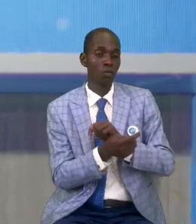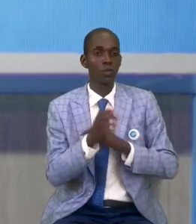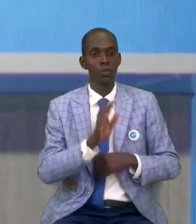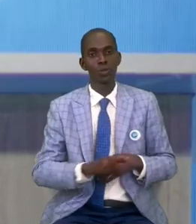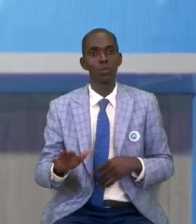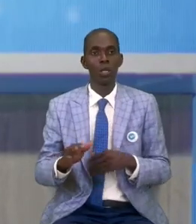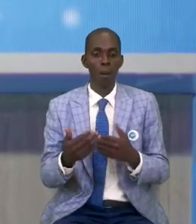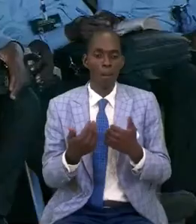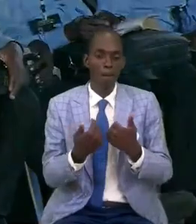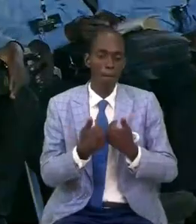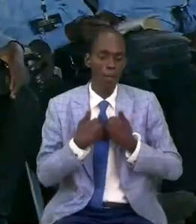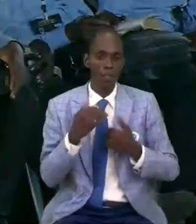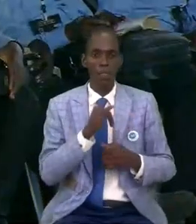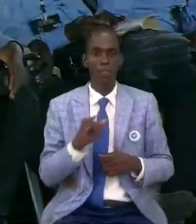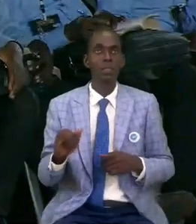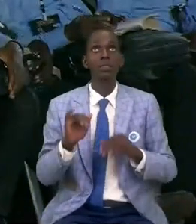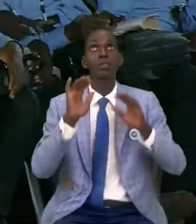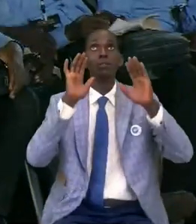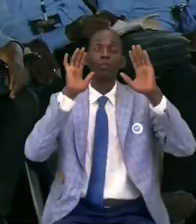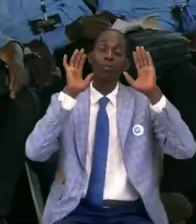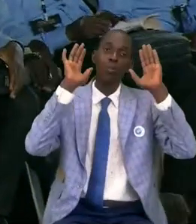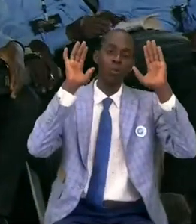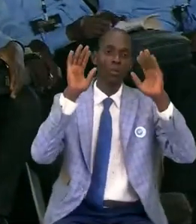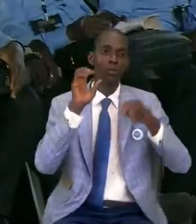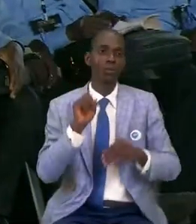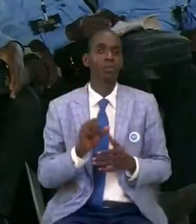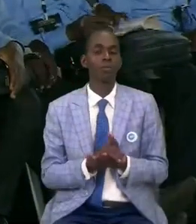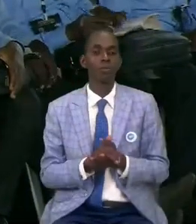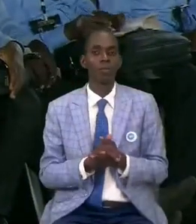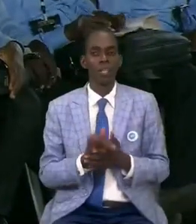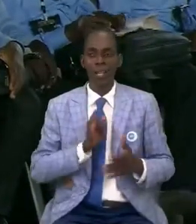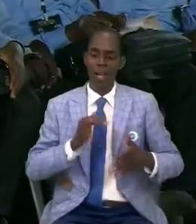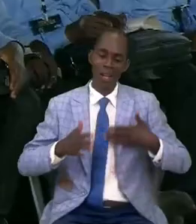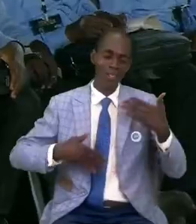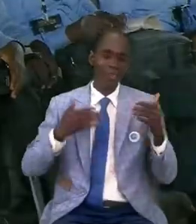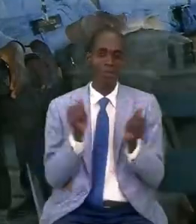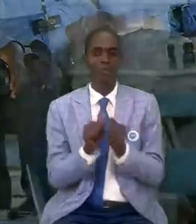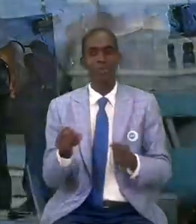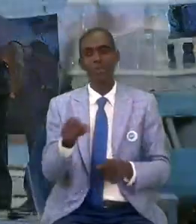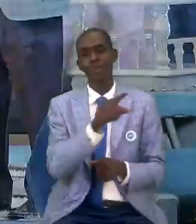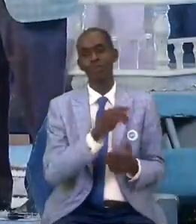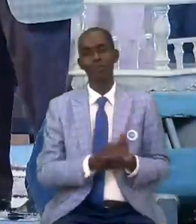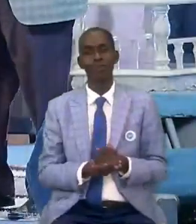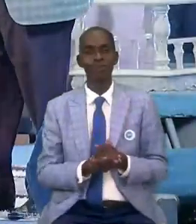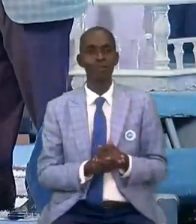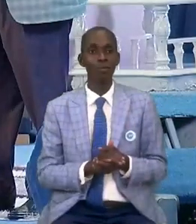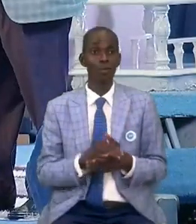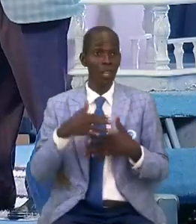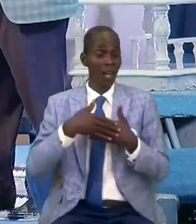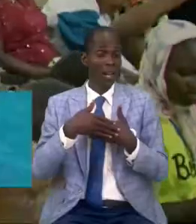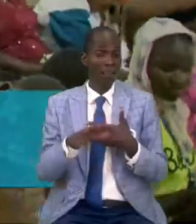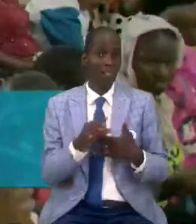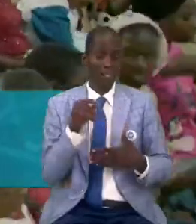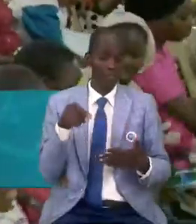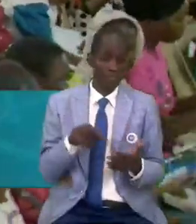I rejoice with you. After this meeting tonight, life will not remain the